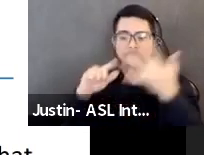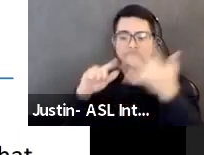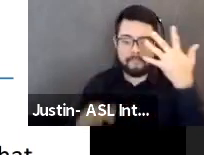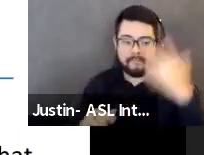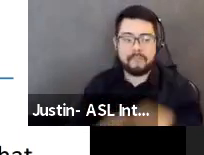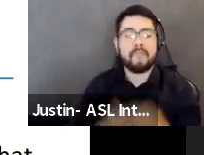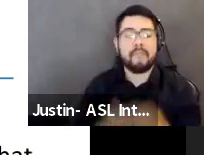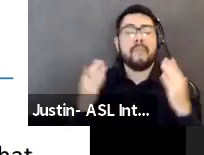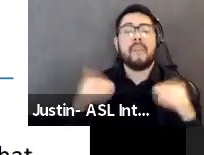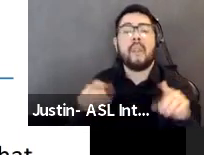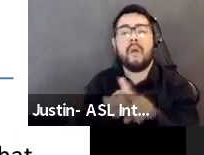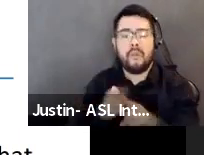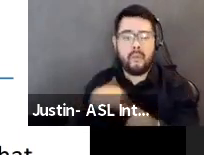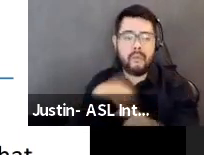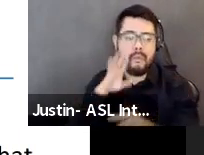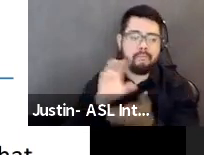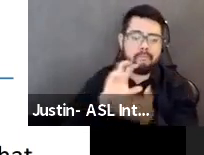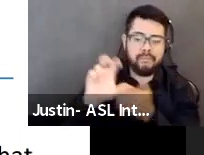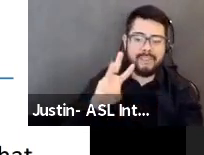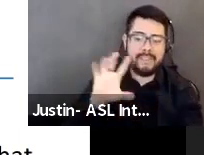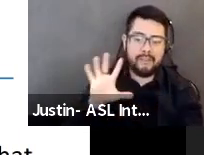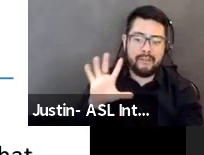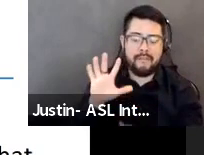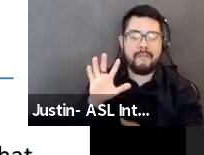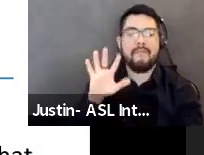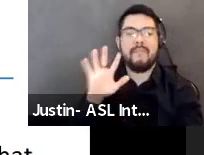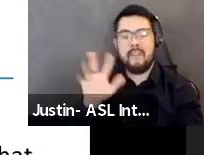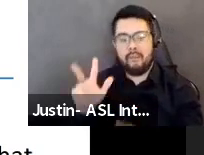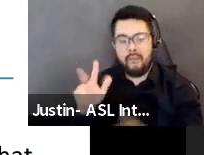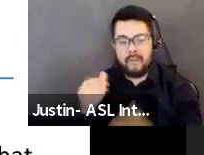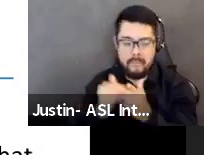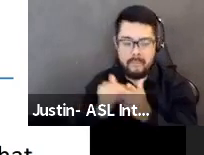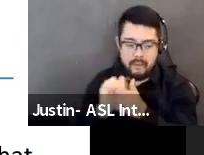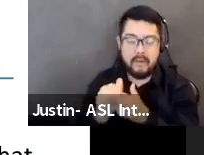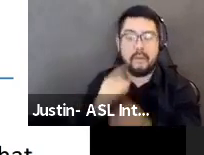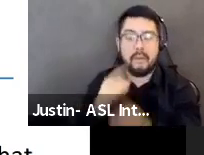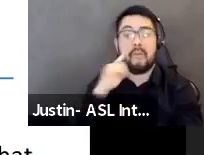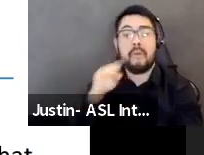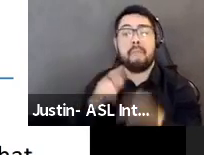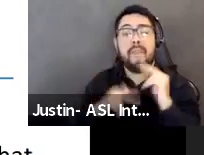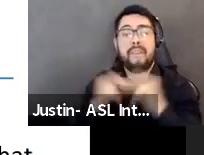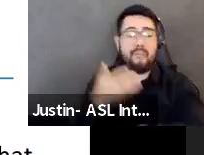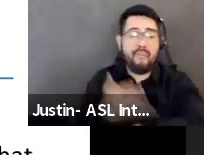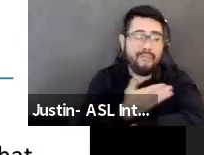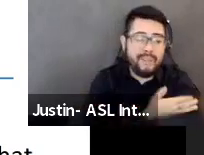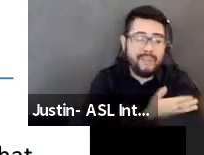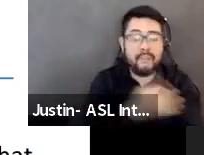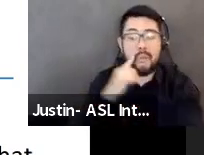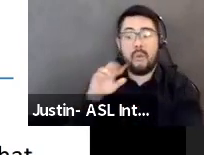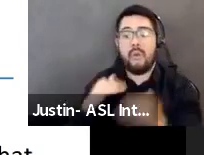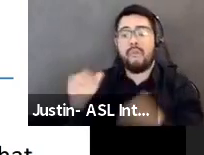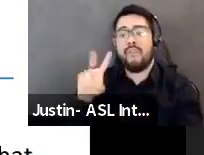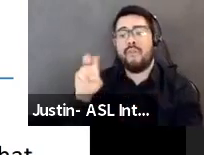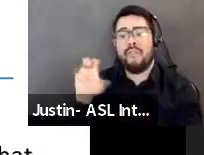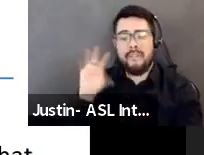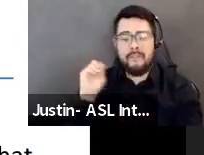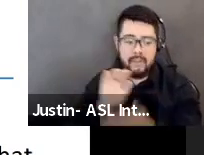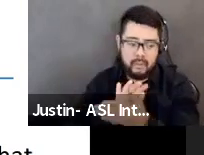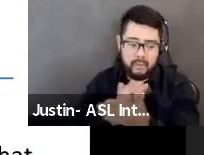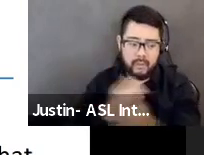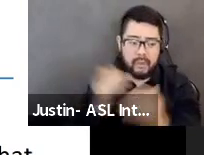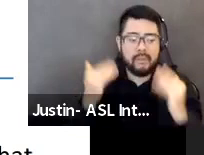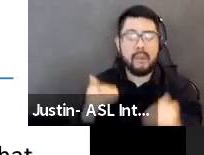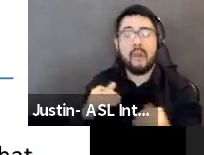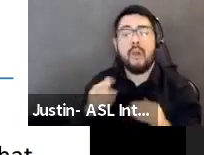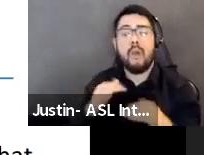653 million in building improvements at more than 250 schools priority projects include over 306 million dollars to